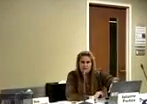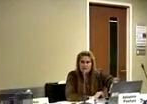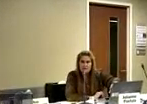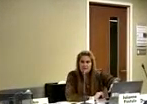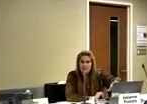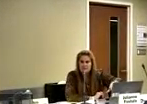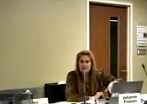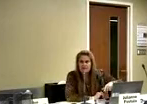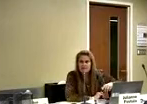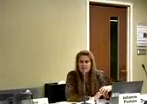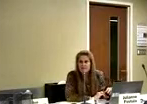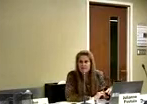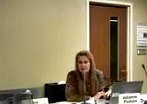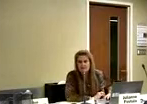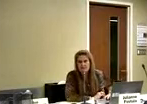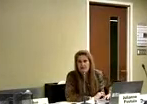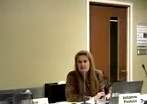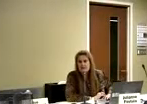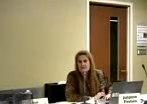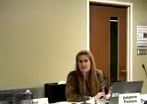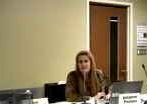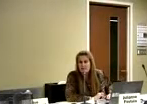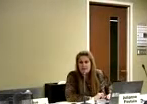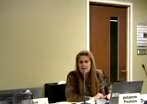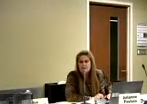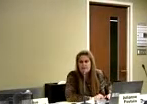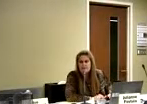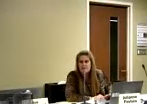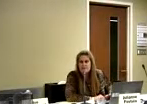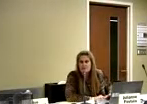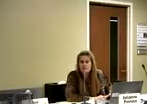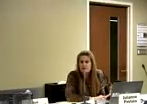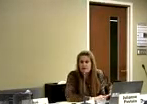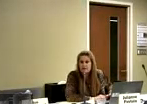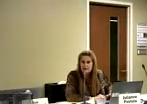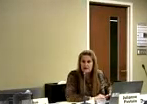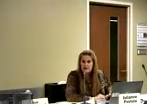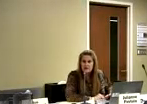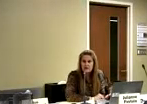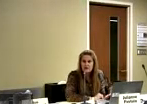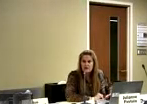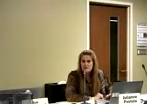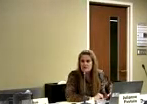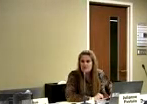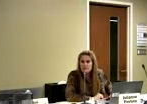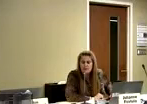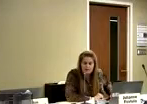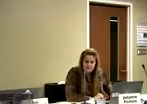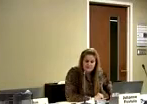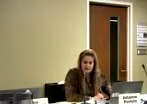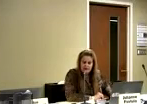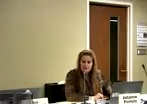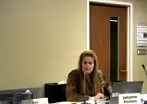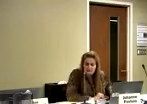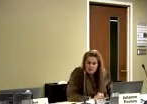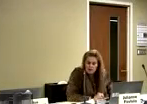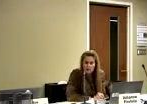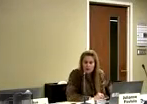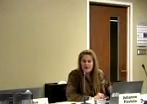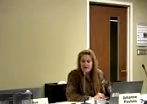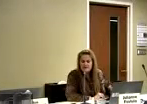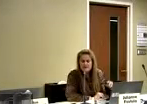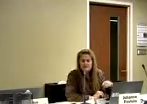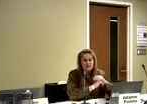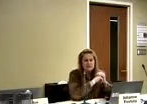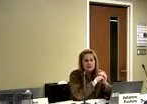0.47 the justifications for that would need to be extraordinarily clear because the the previous plan was at a